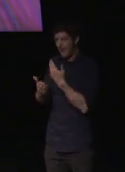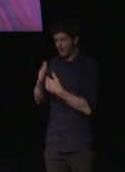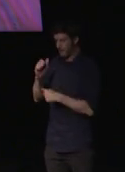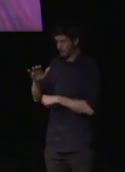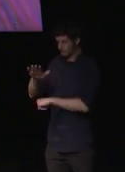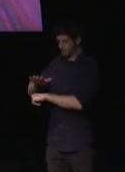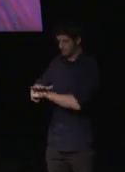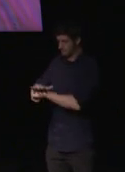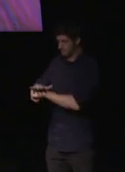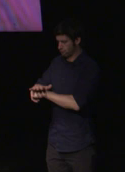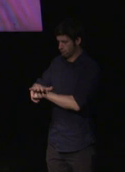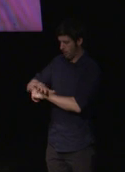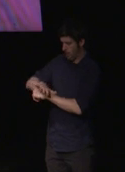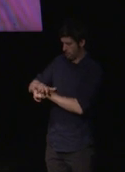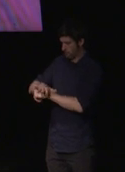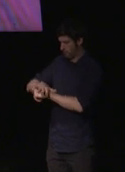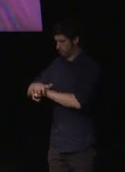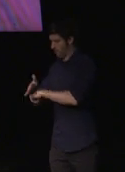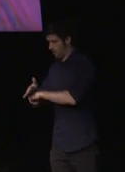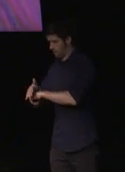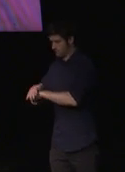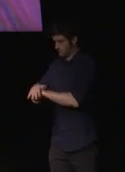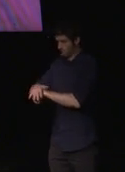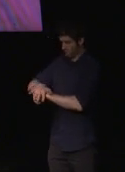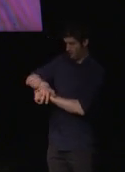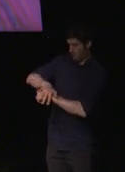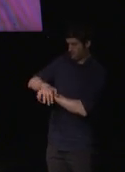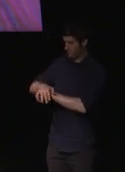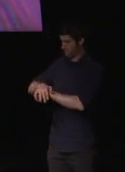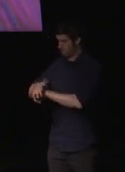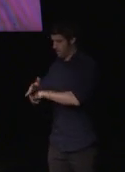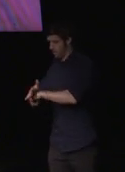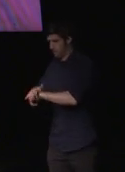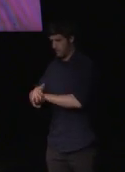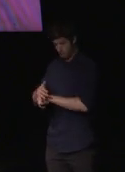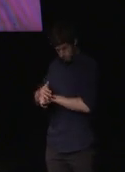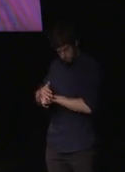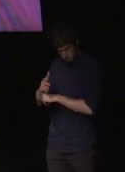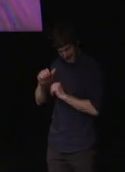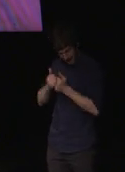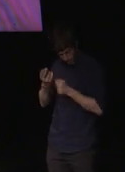things. And if that's how you kind of want to actuate these buttons, that works really well.